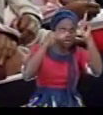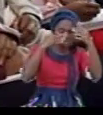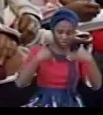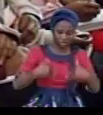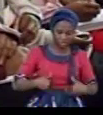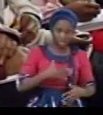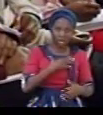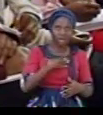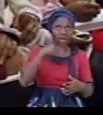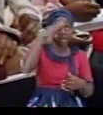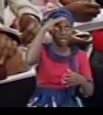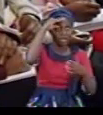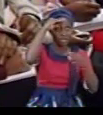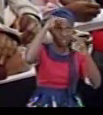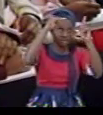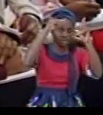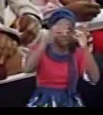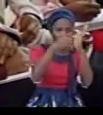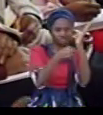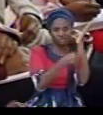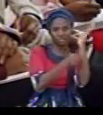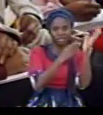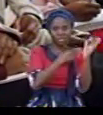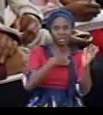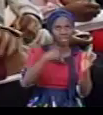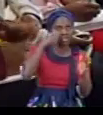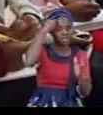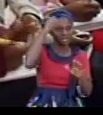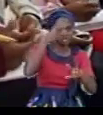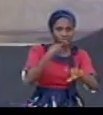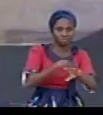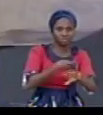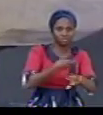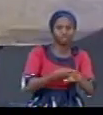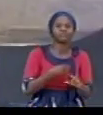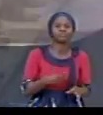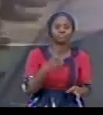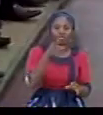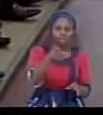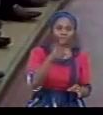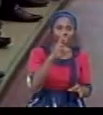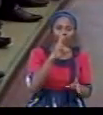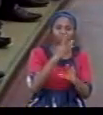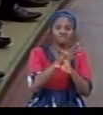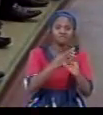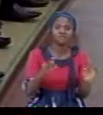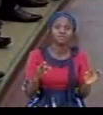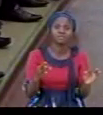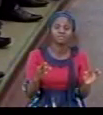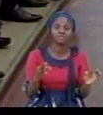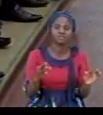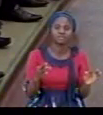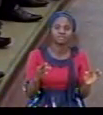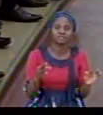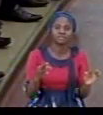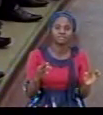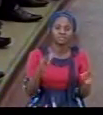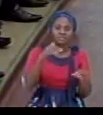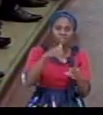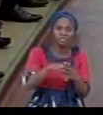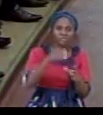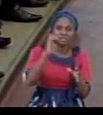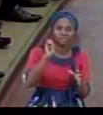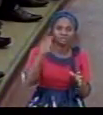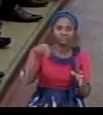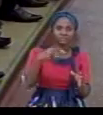and of his bones. You're free. Look at Ephesians chapter